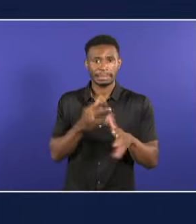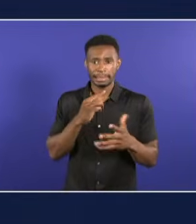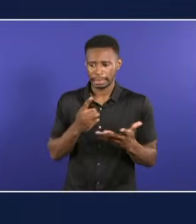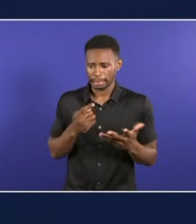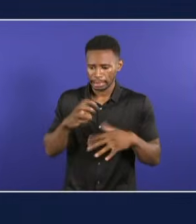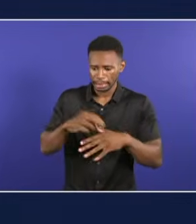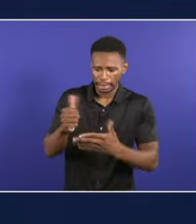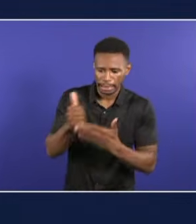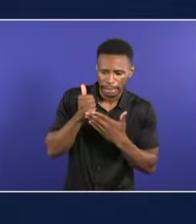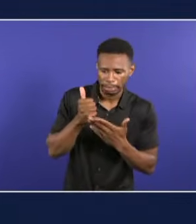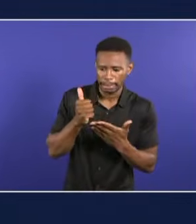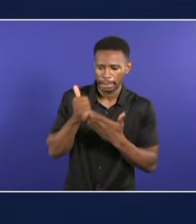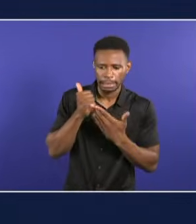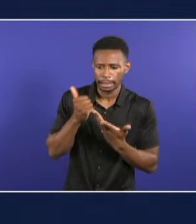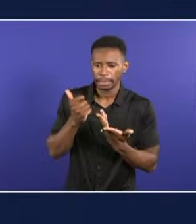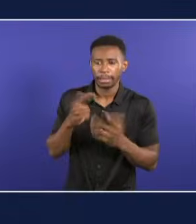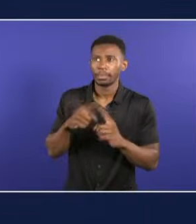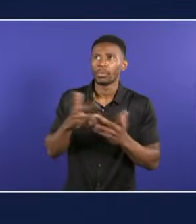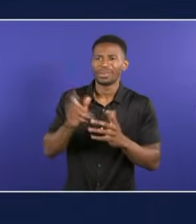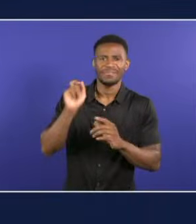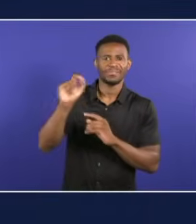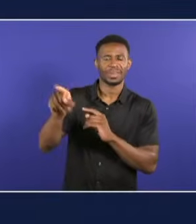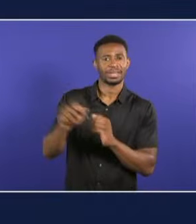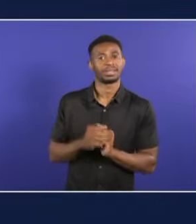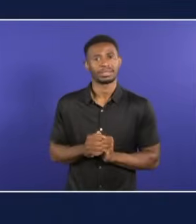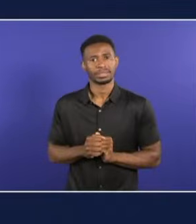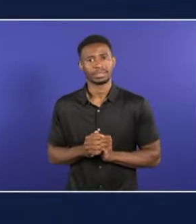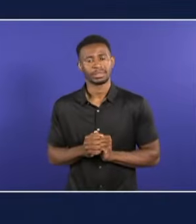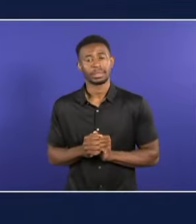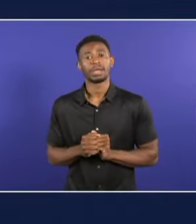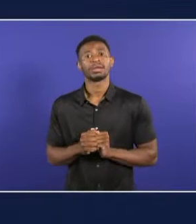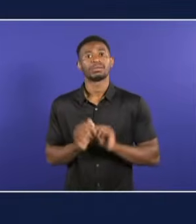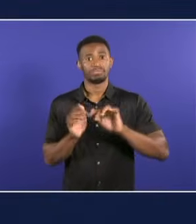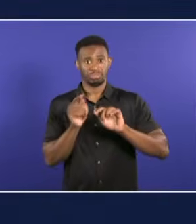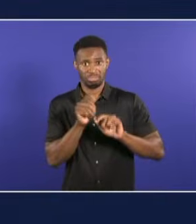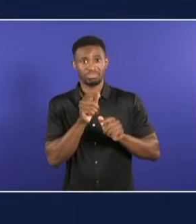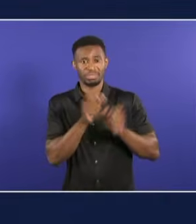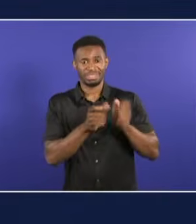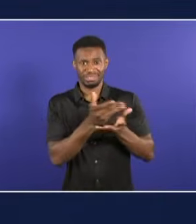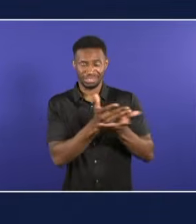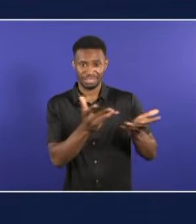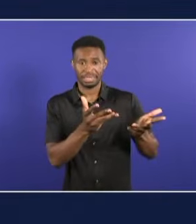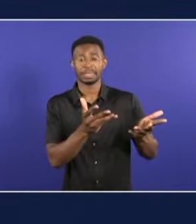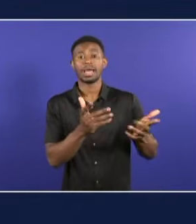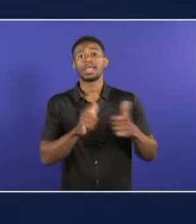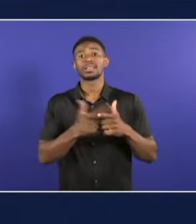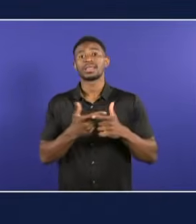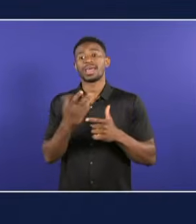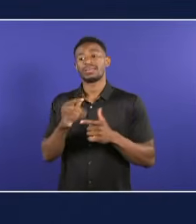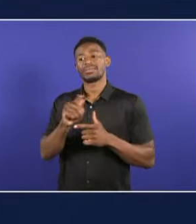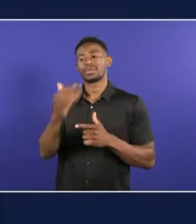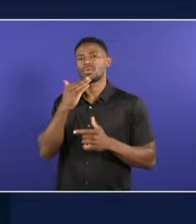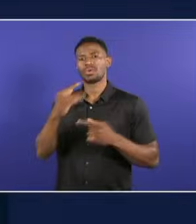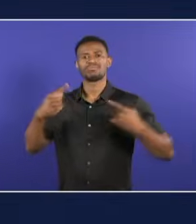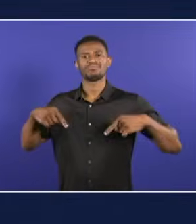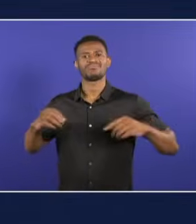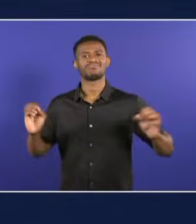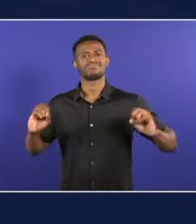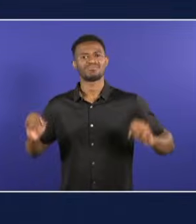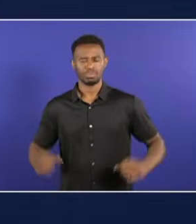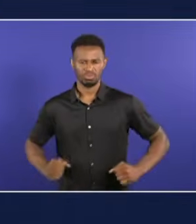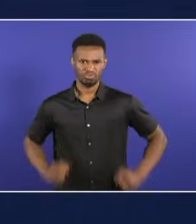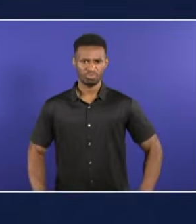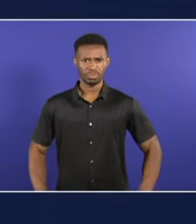And then there are the people who live with no fear at all. The criminals, the